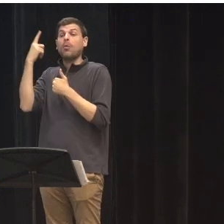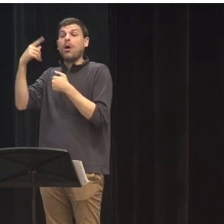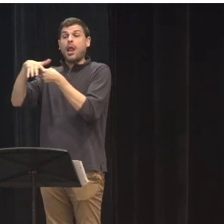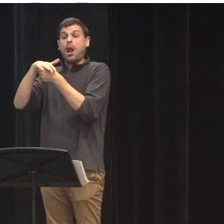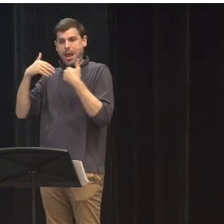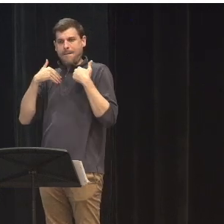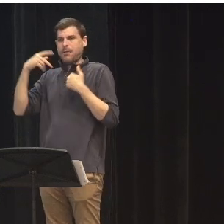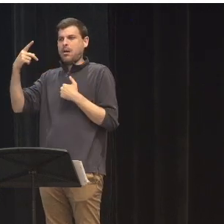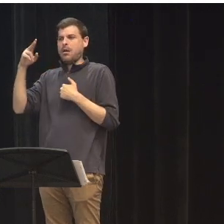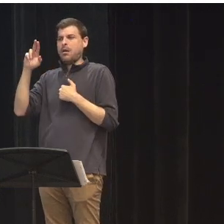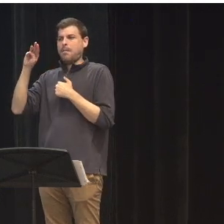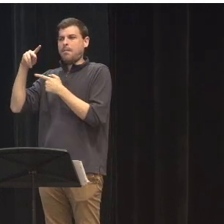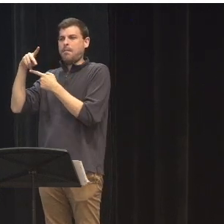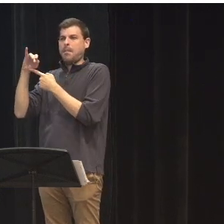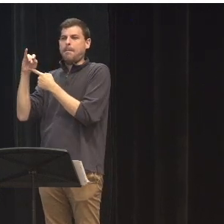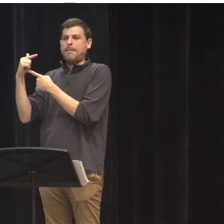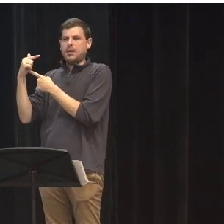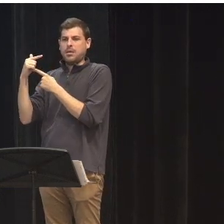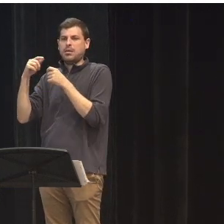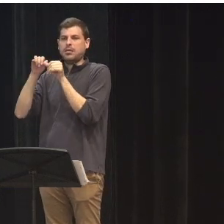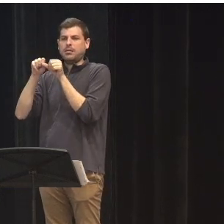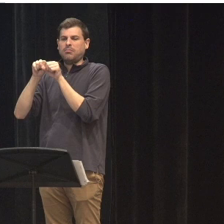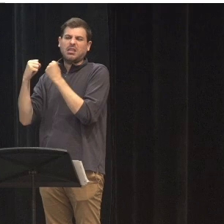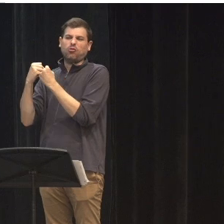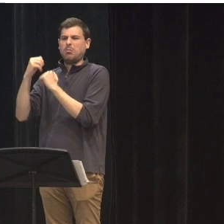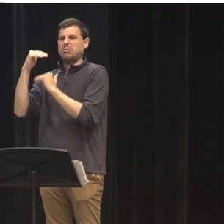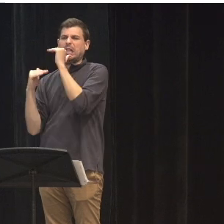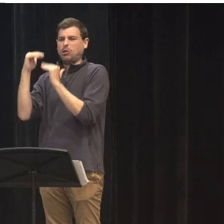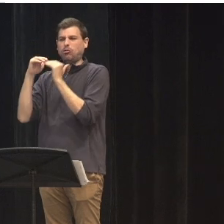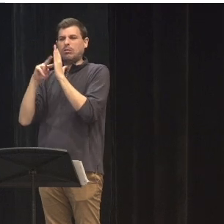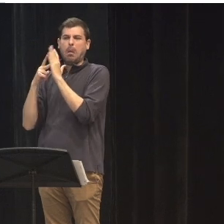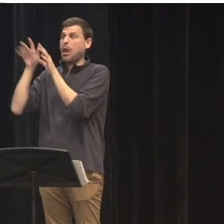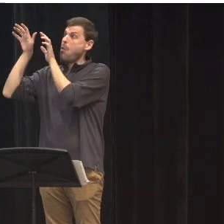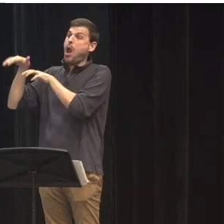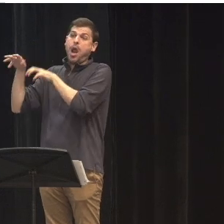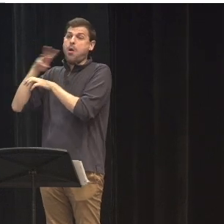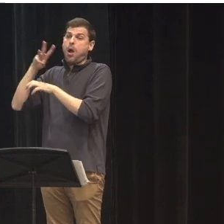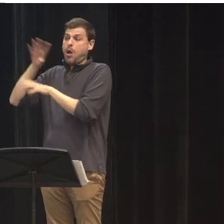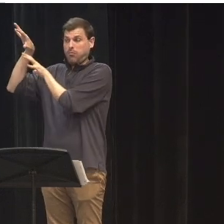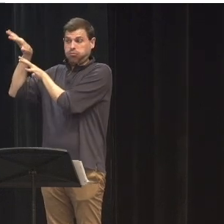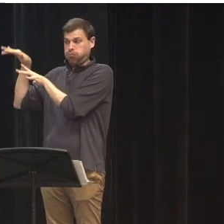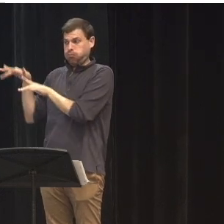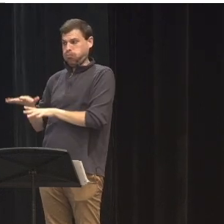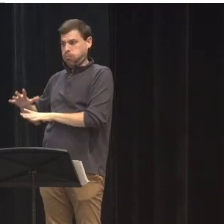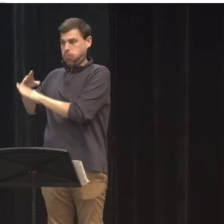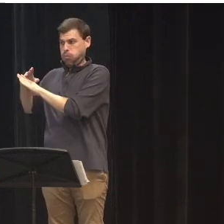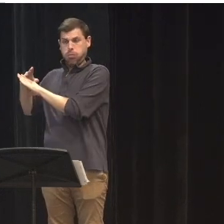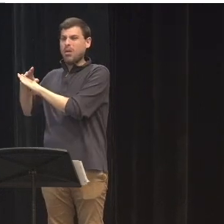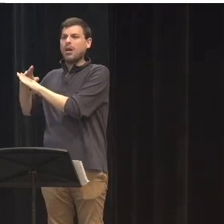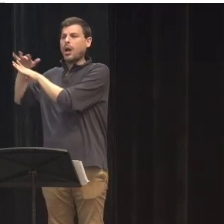station, which would pump rainwater out or accumulated stormwater from the protected area to the Hudson River,